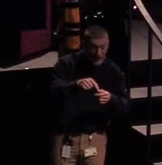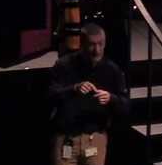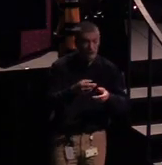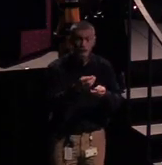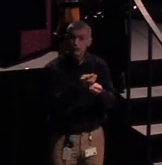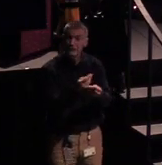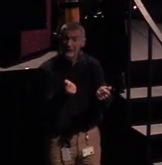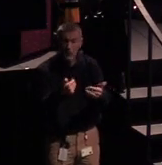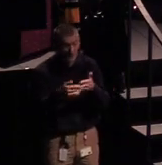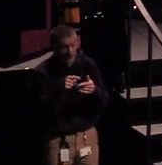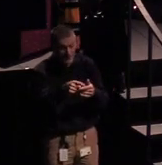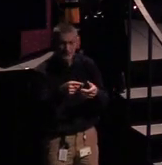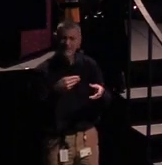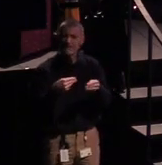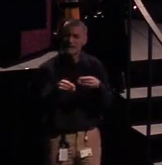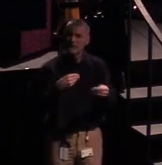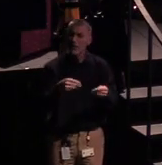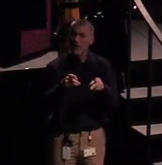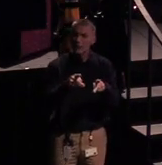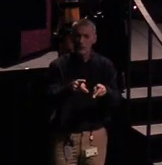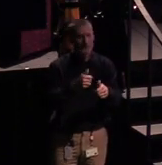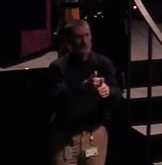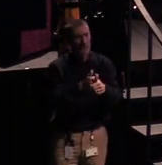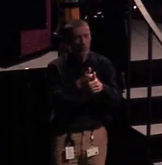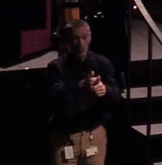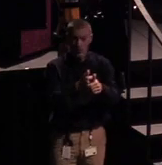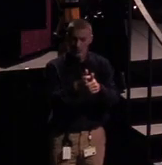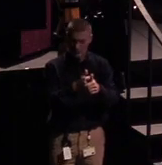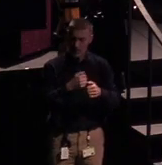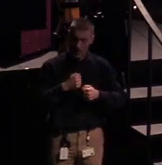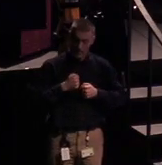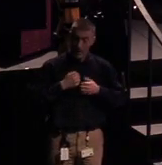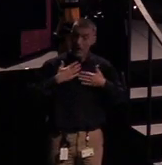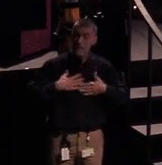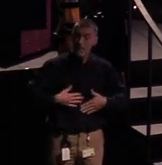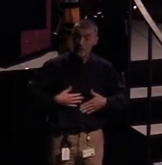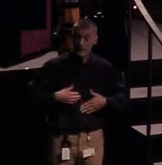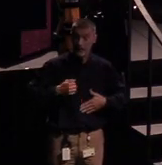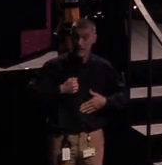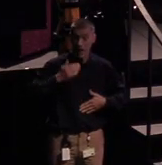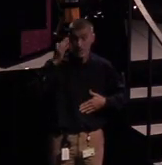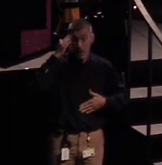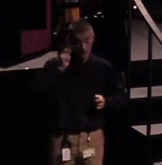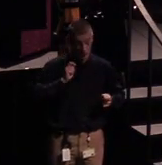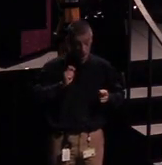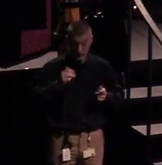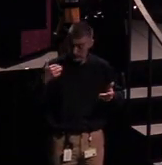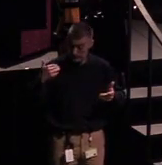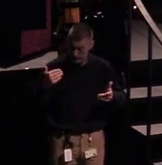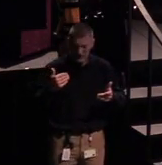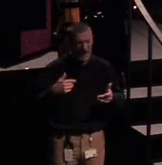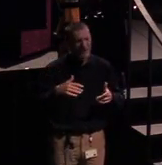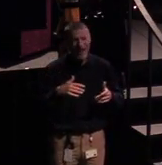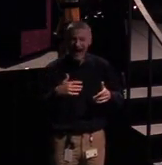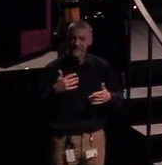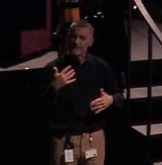other and I think that there is a certainly as my body and mind has changed and particularly my body in terms of their sort of pain and